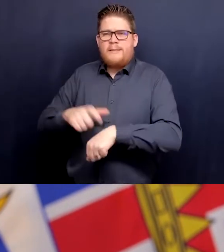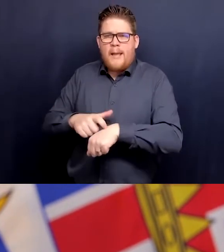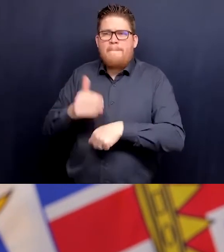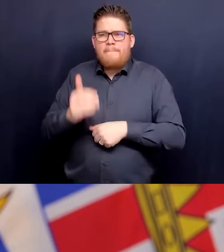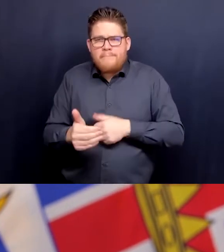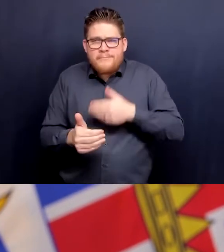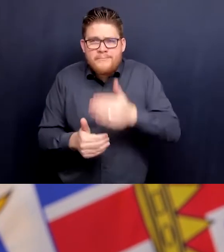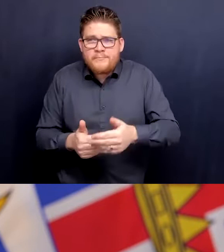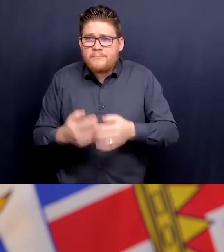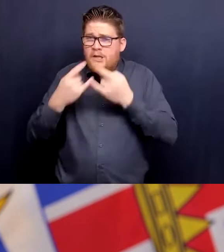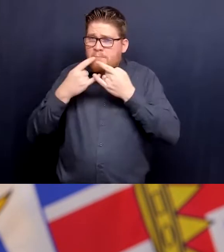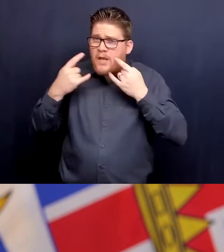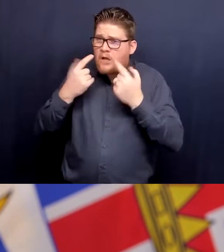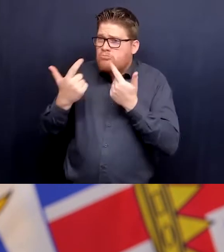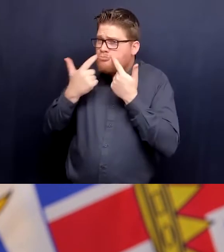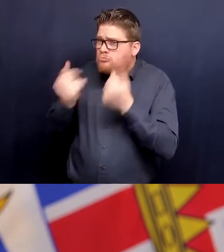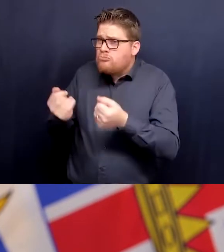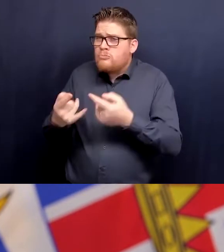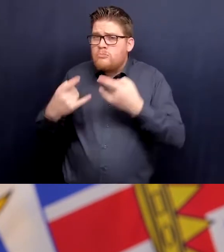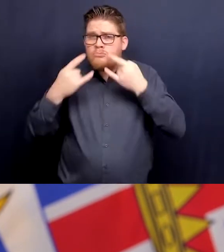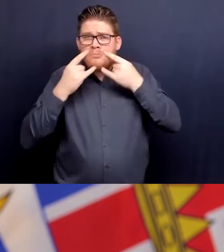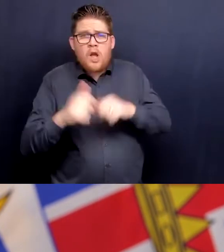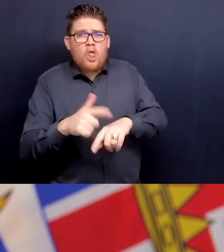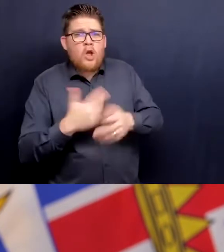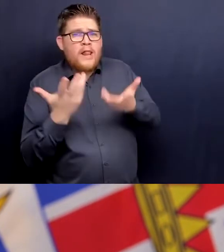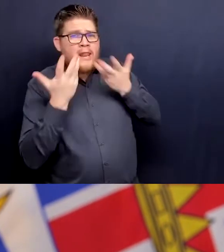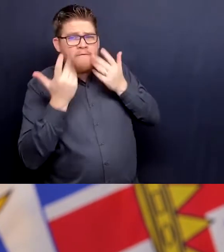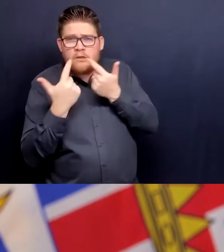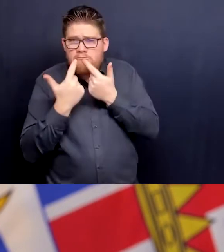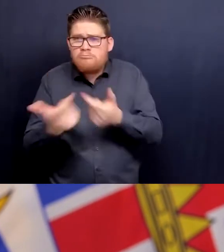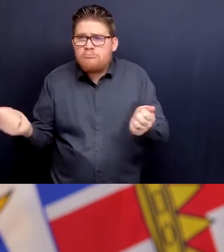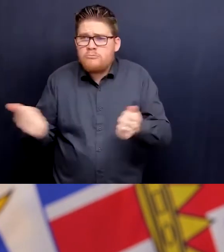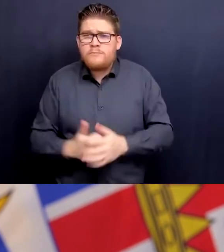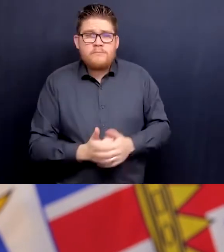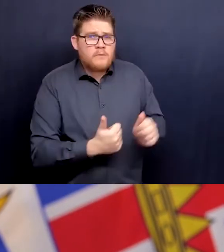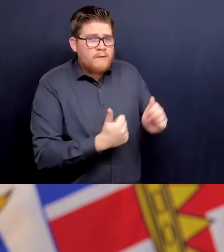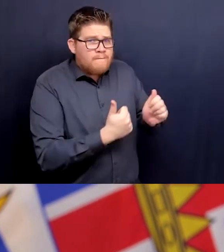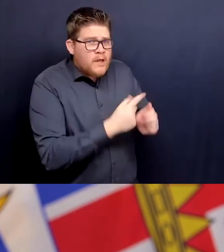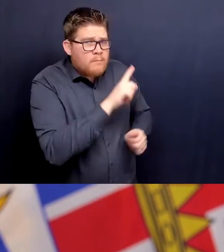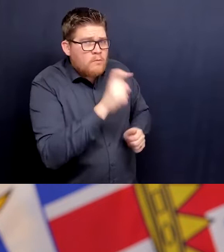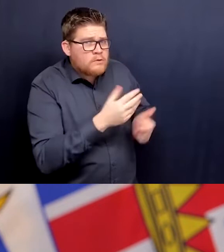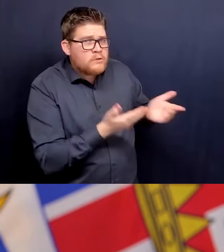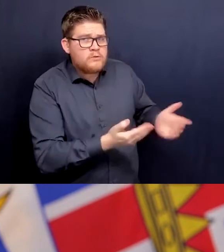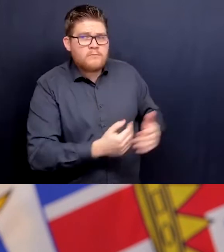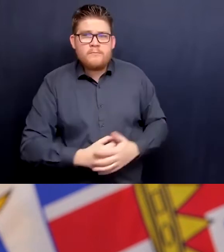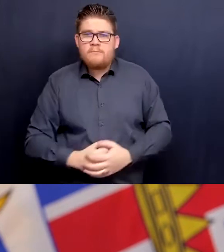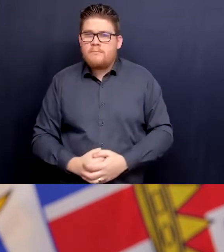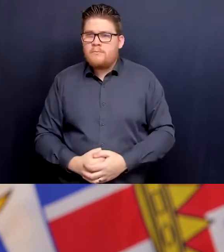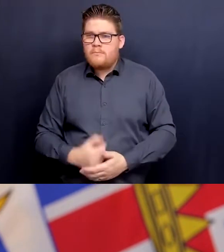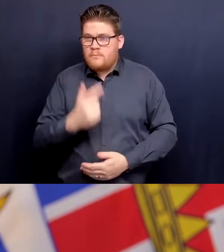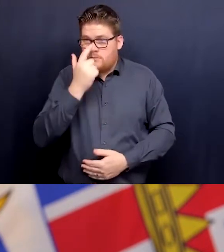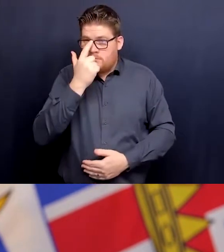that. Richard, do you have a follow-up? Just on that briefly, I'm trying to understand if something like transit or BC Ferries can put in a mask